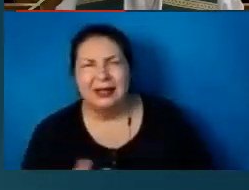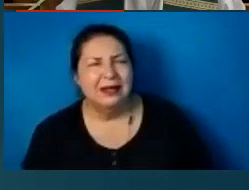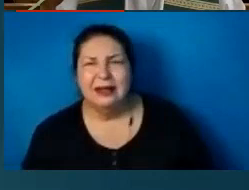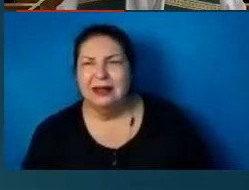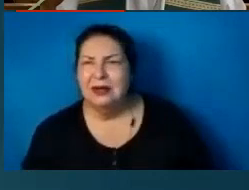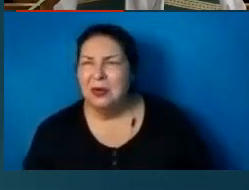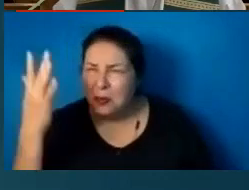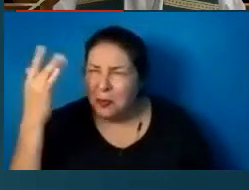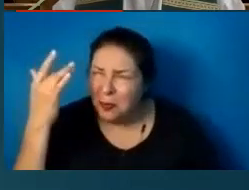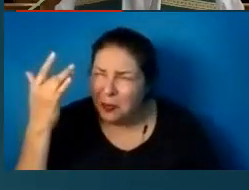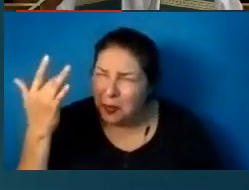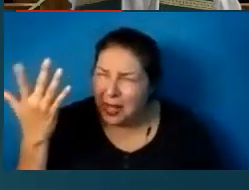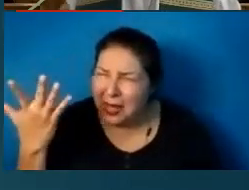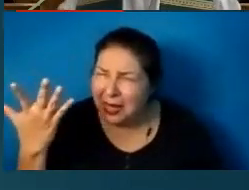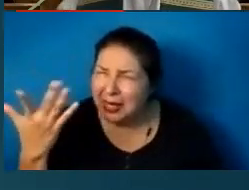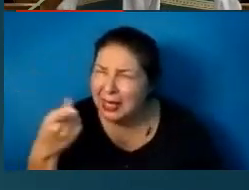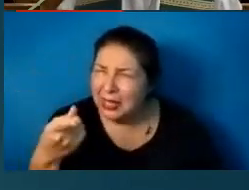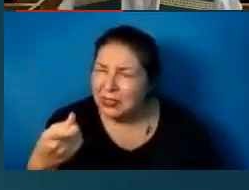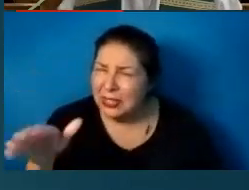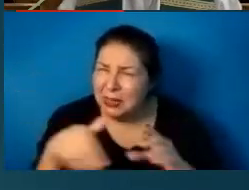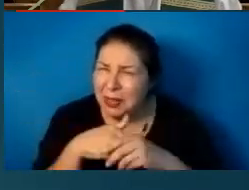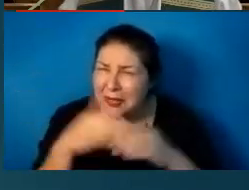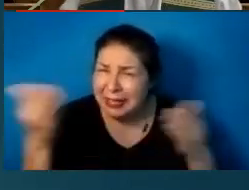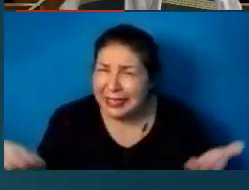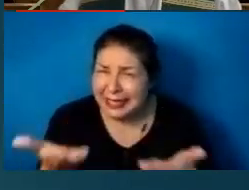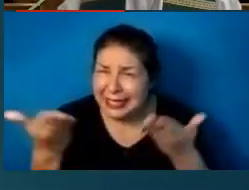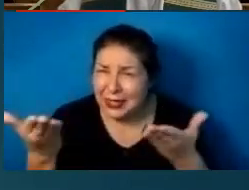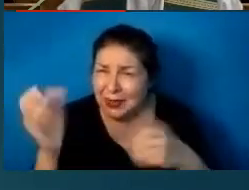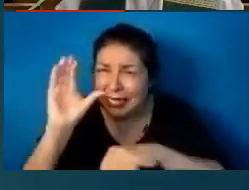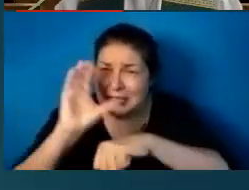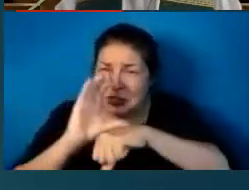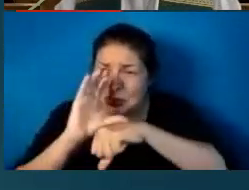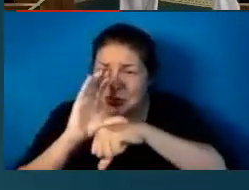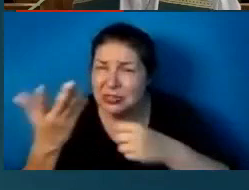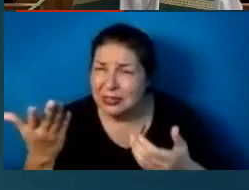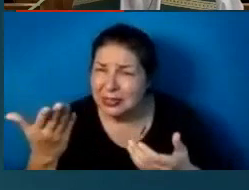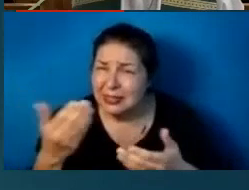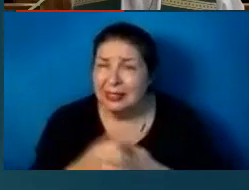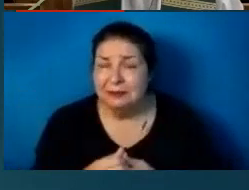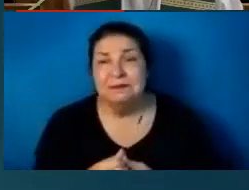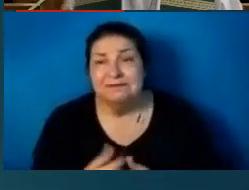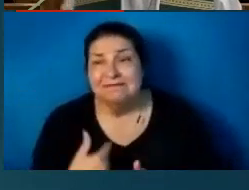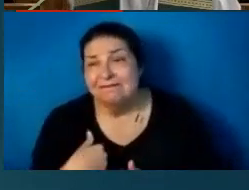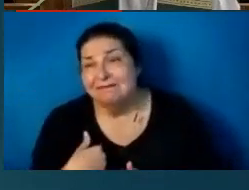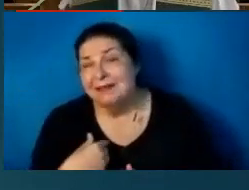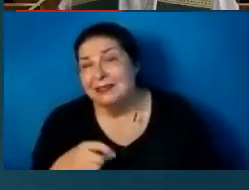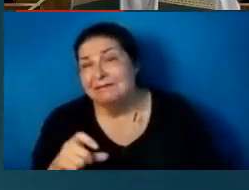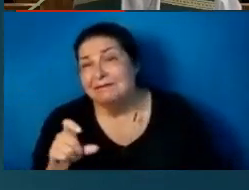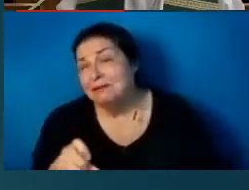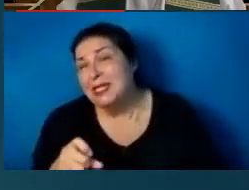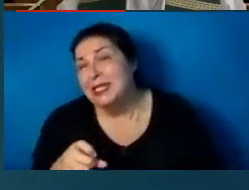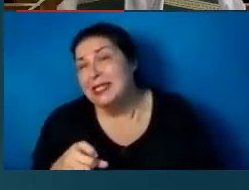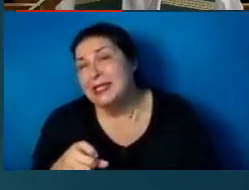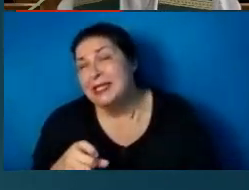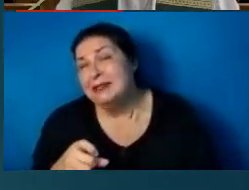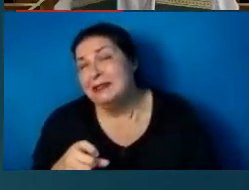"Why are you getting married here?" And I have to admit, there was a bit of pride